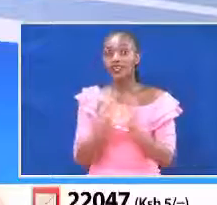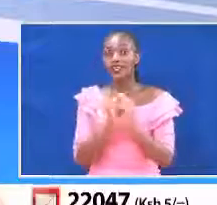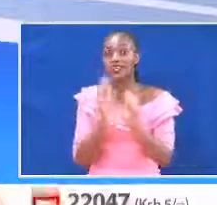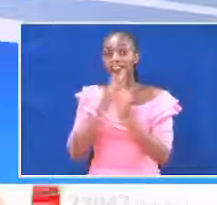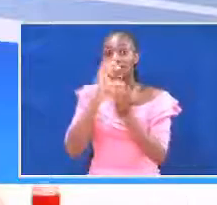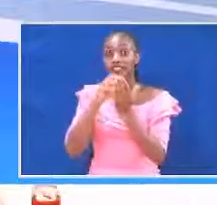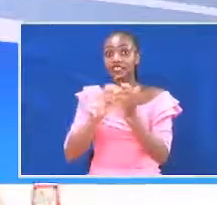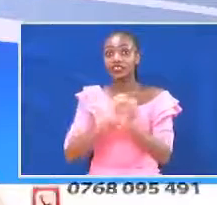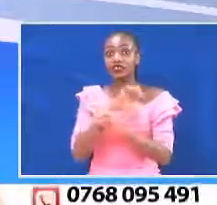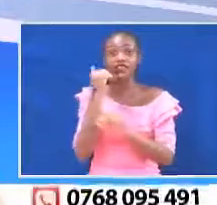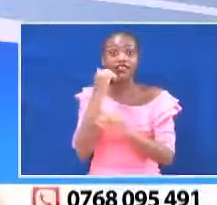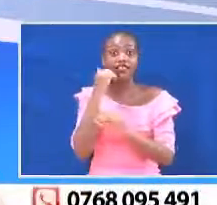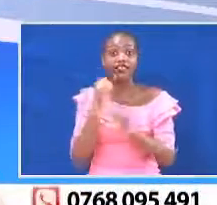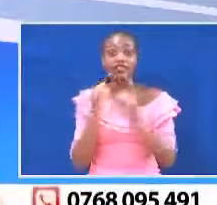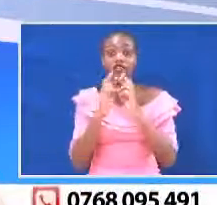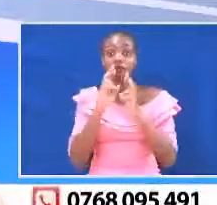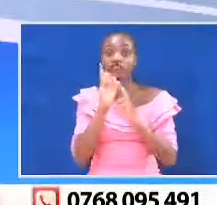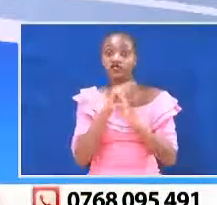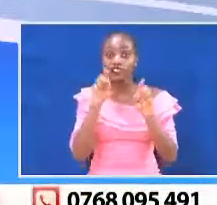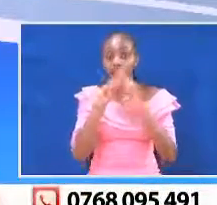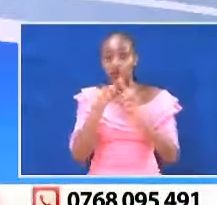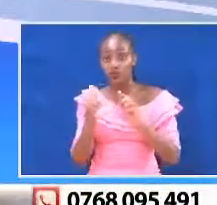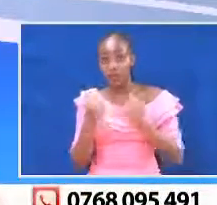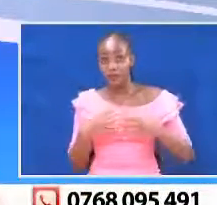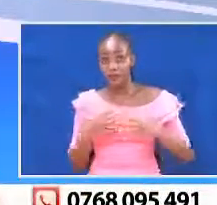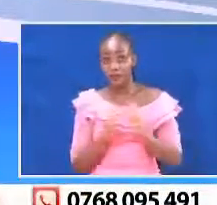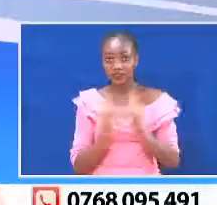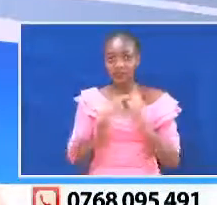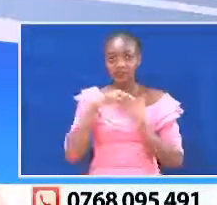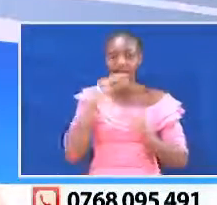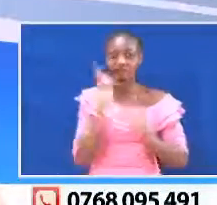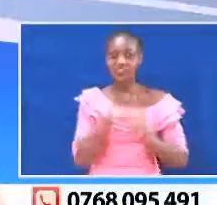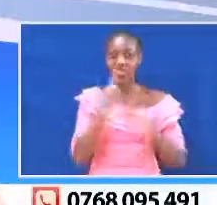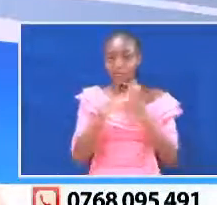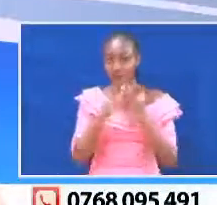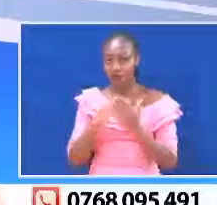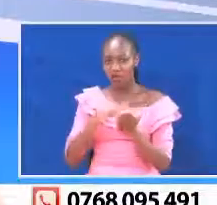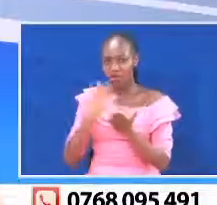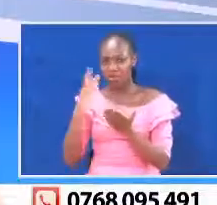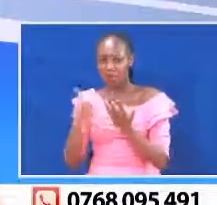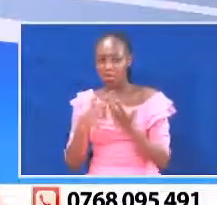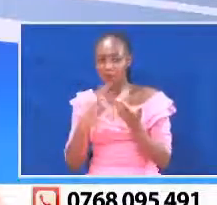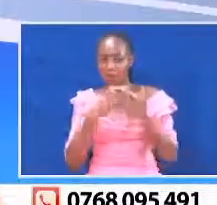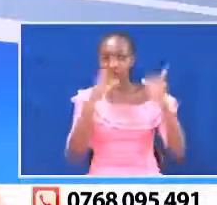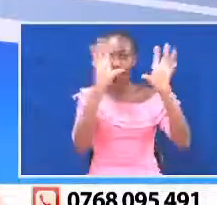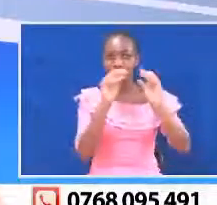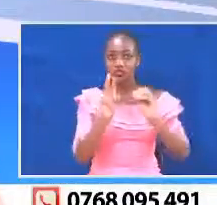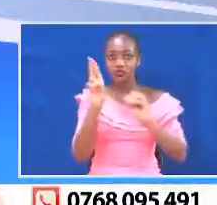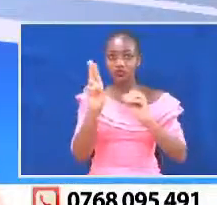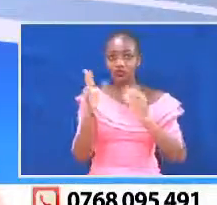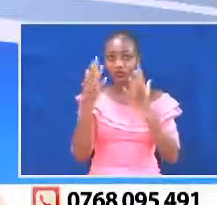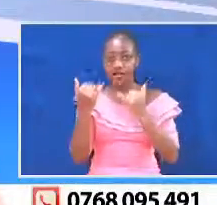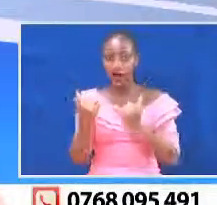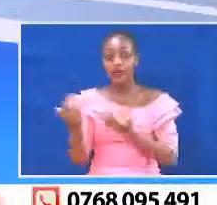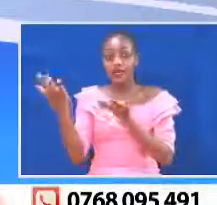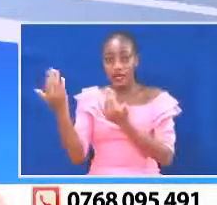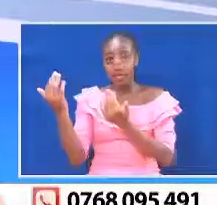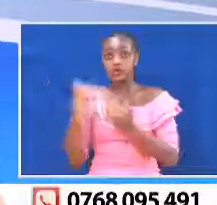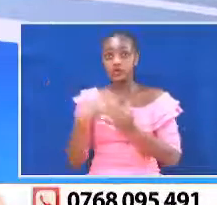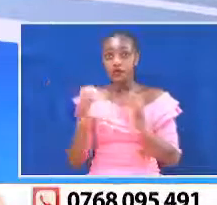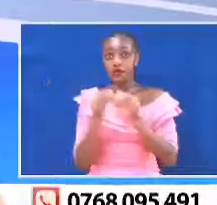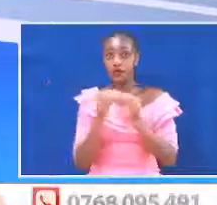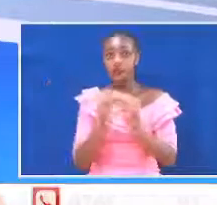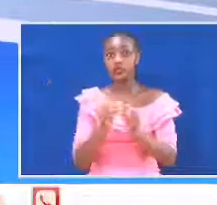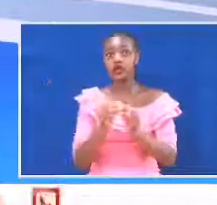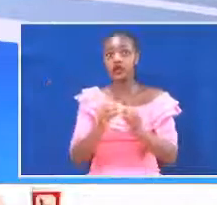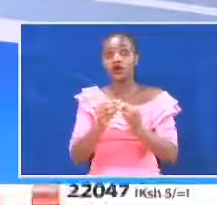today as 16 more patients succumbed to the virus. And with the rising numbers, President Uhuru Kenyatta has convened an extraordinary session